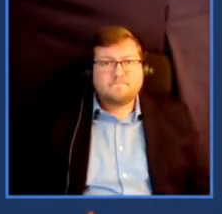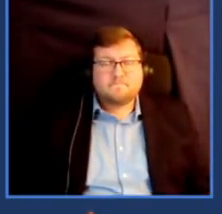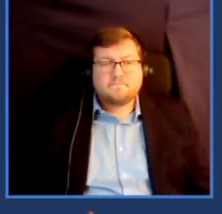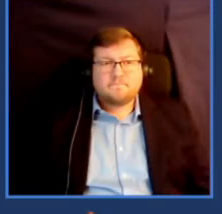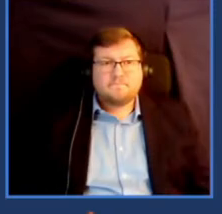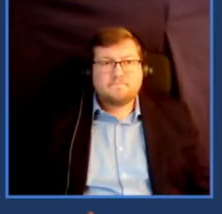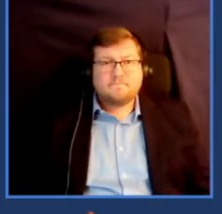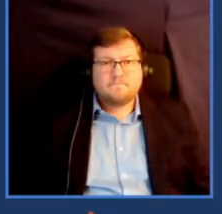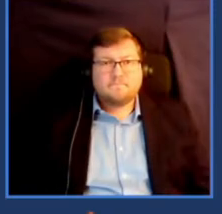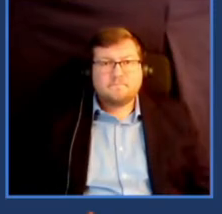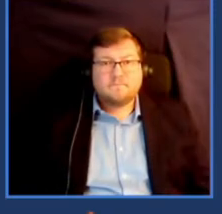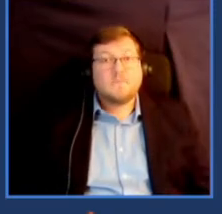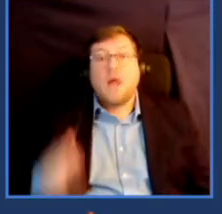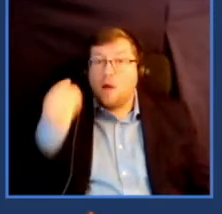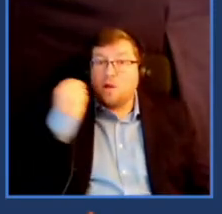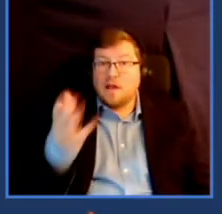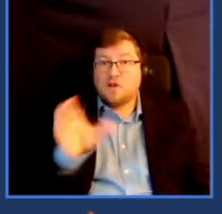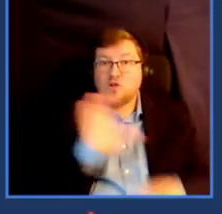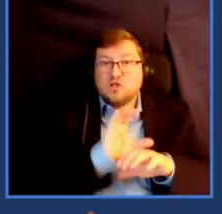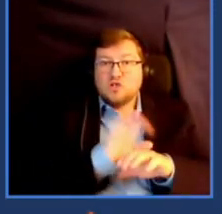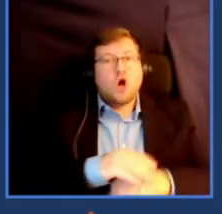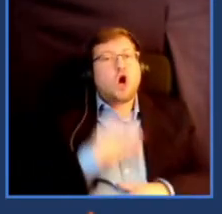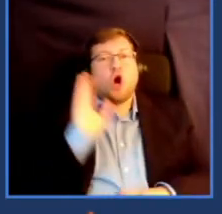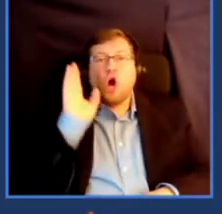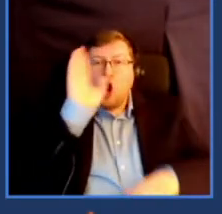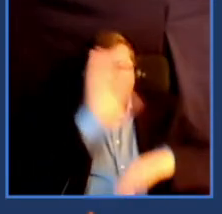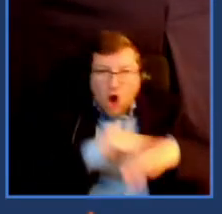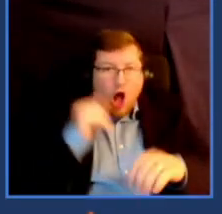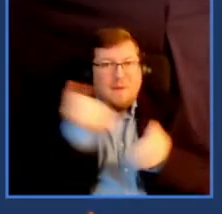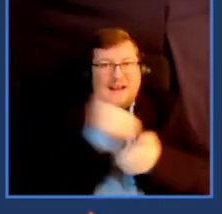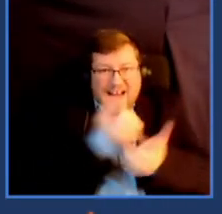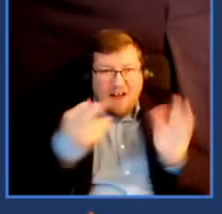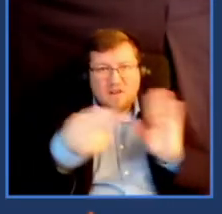As we say in church, calling me everything but a child of God.